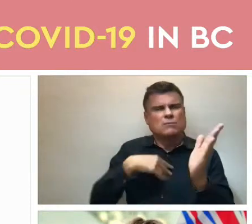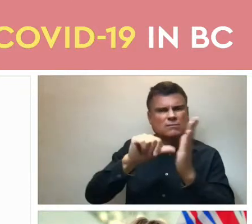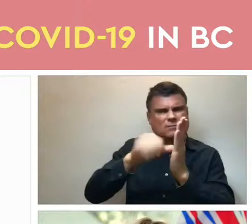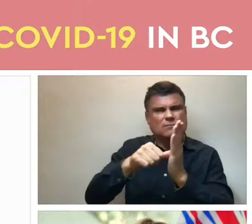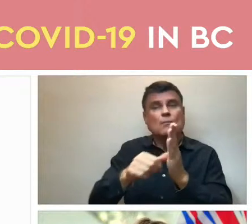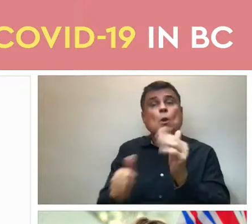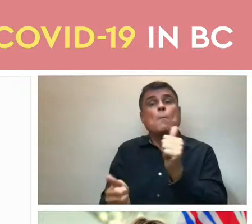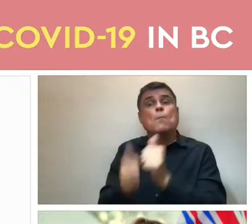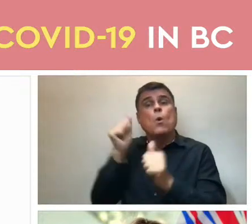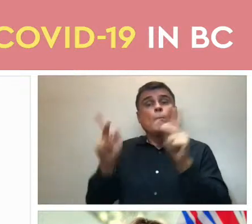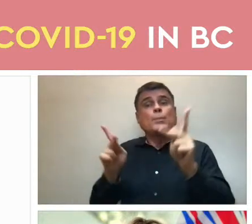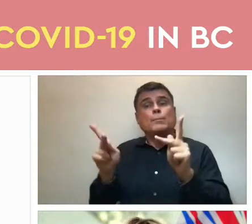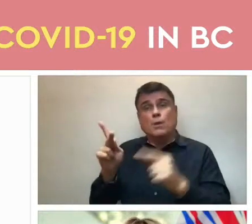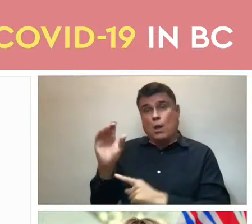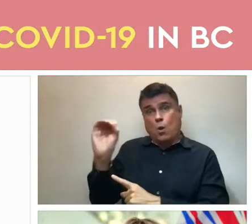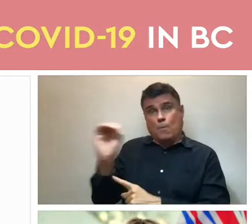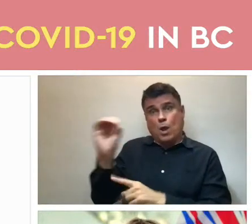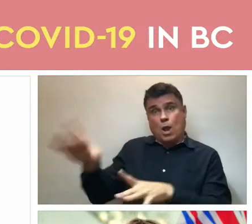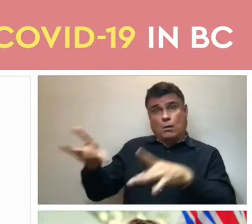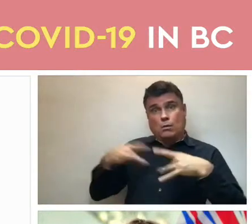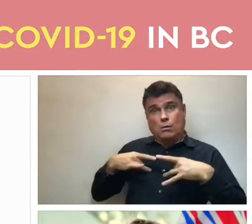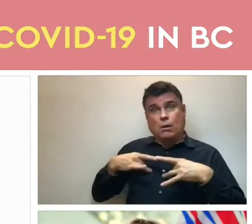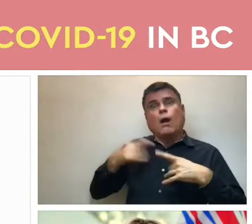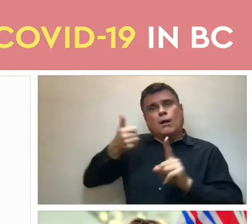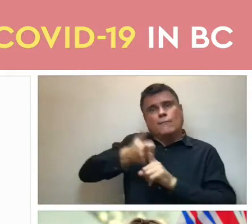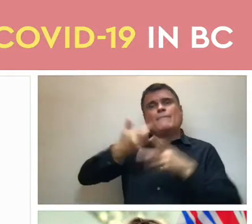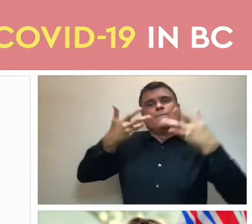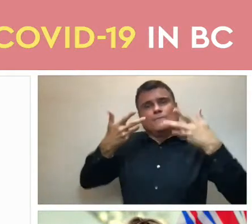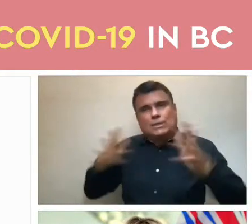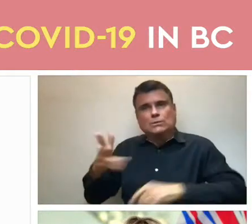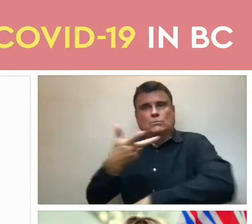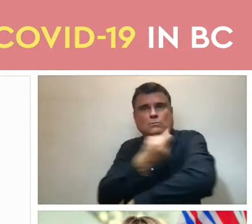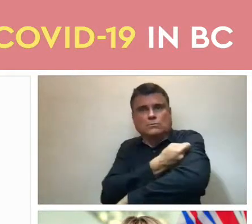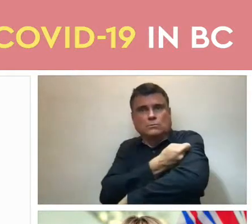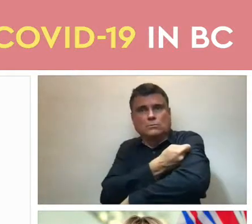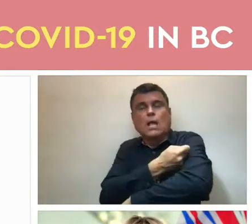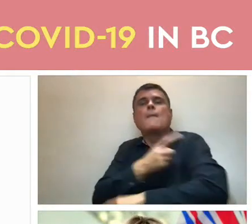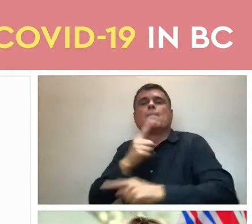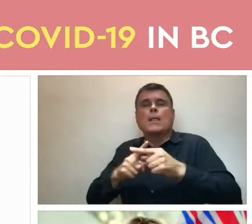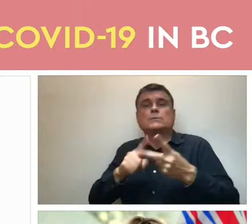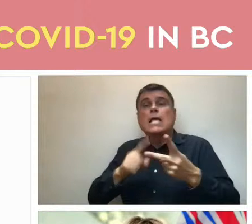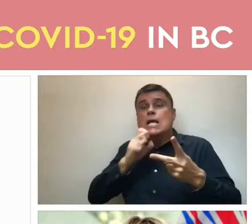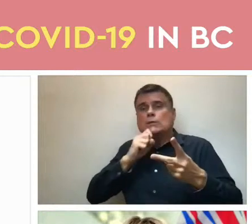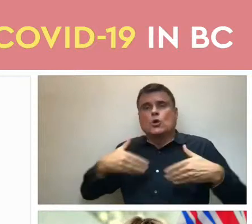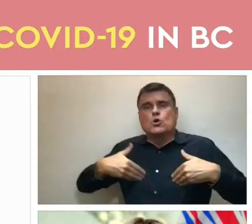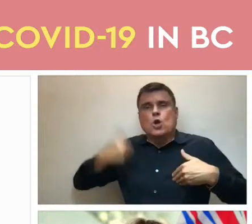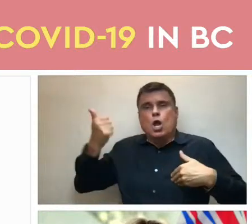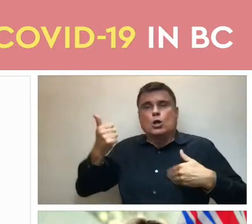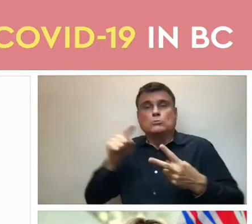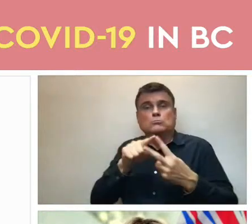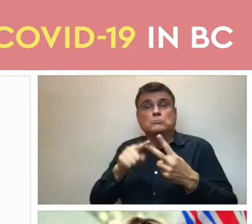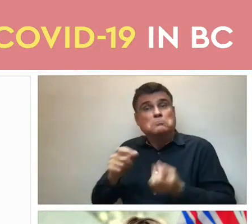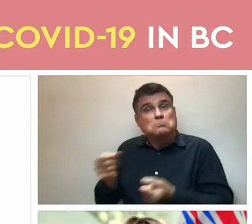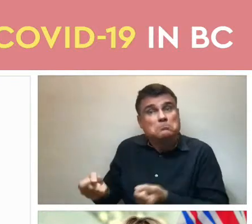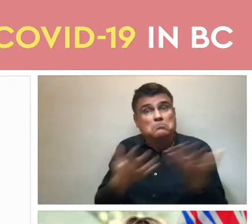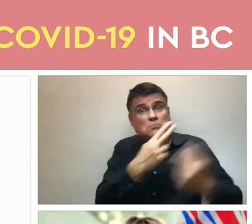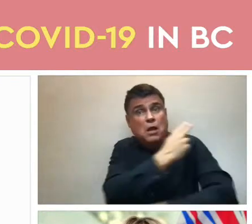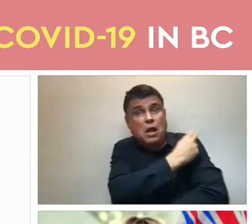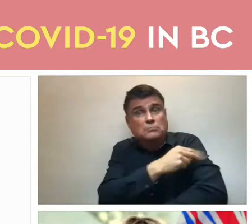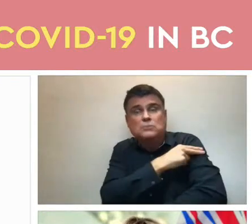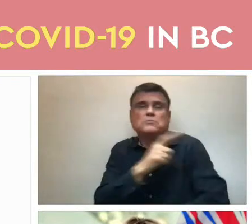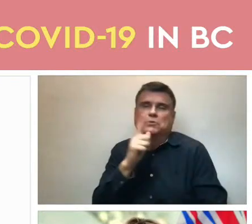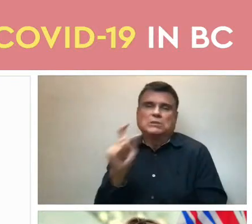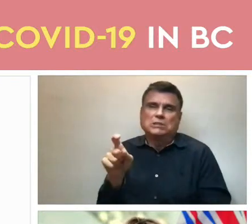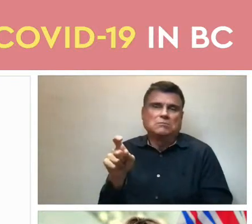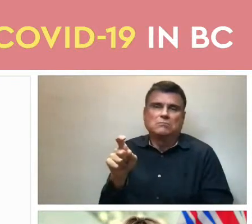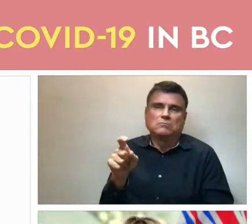vaccinated and that they're mostly younger. So we still can't say enough, can't say much yet, although we have been sharing, of course,